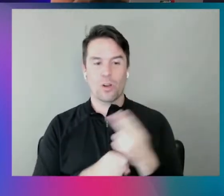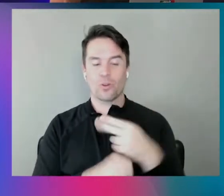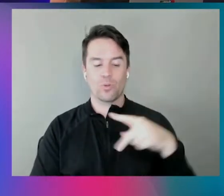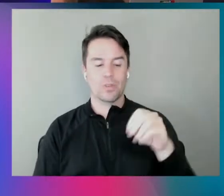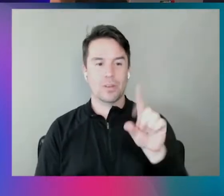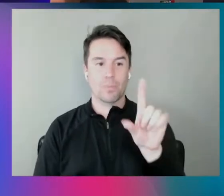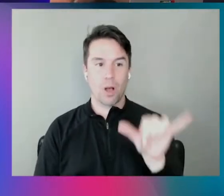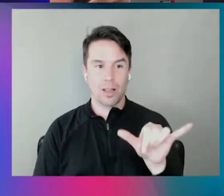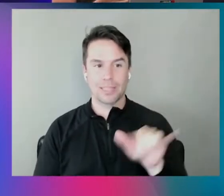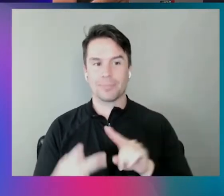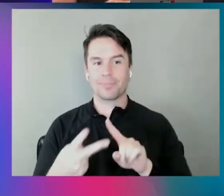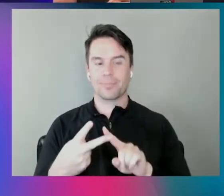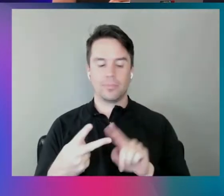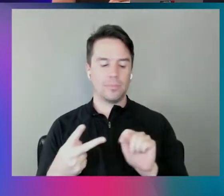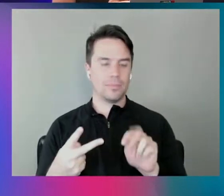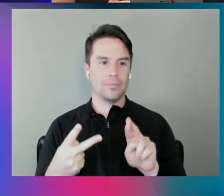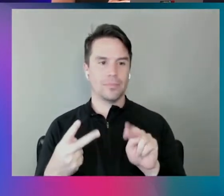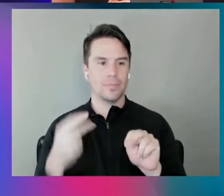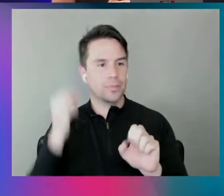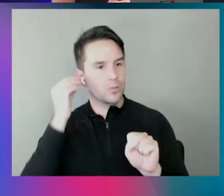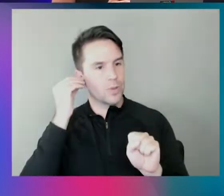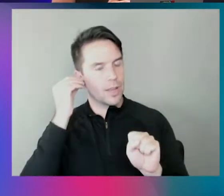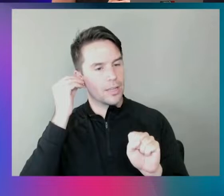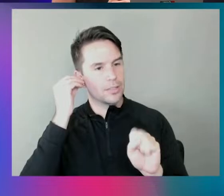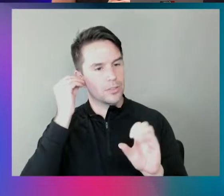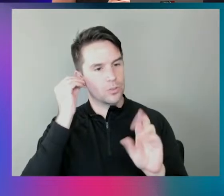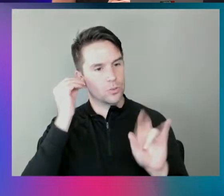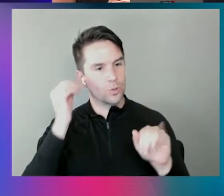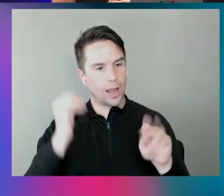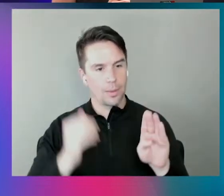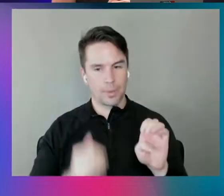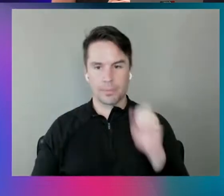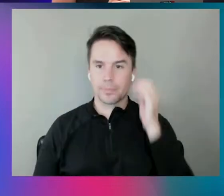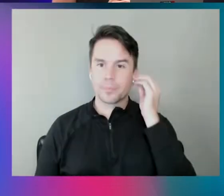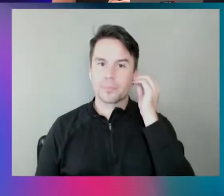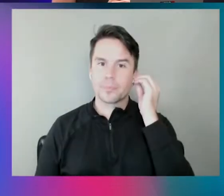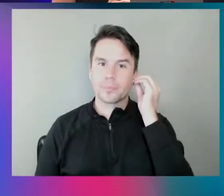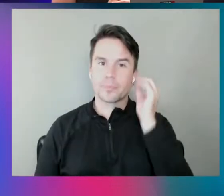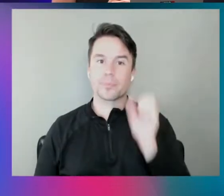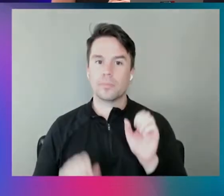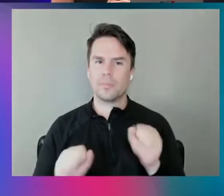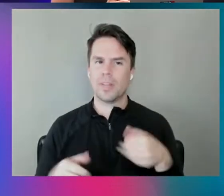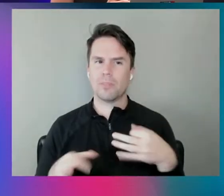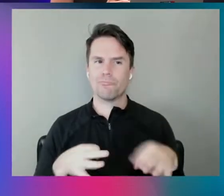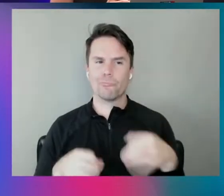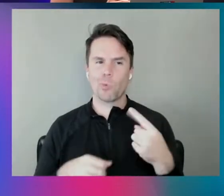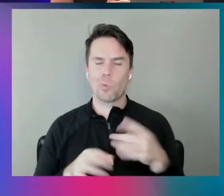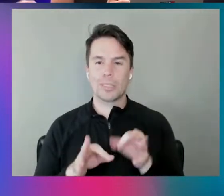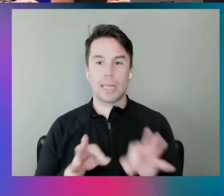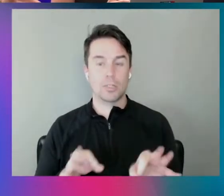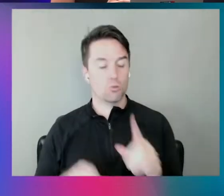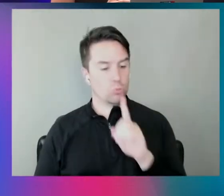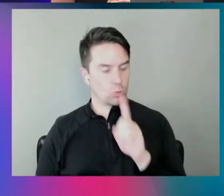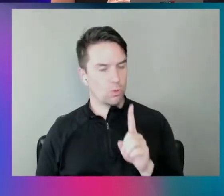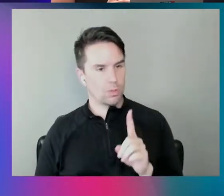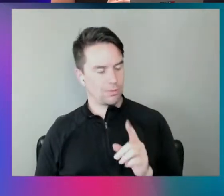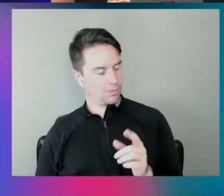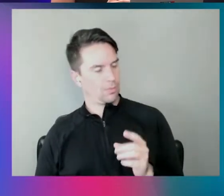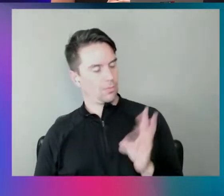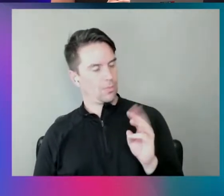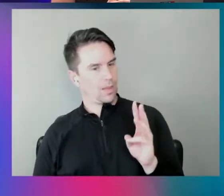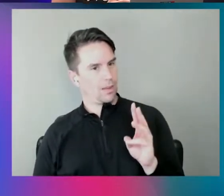Do we want to talk about those two real quick? Like what they are and what they do? Give me the one-sentence description. You got it. Wow. For each, you're